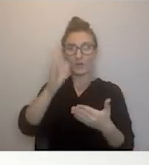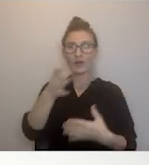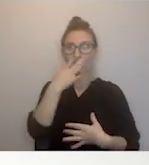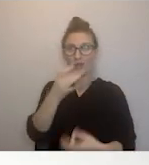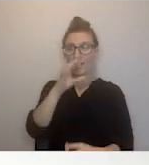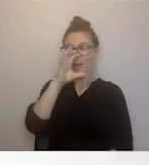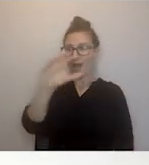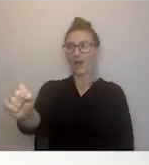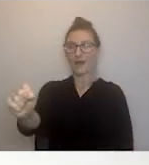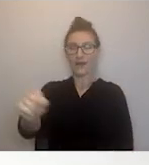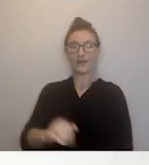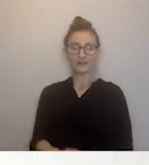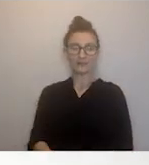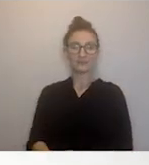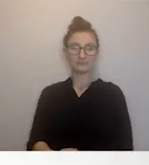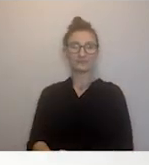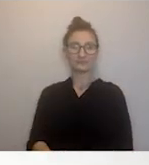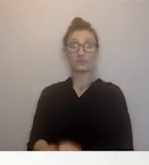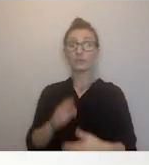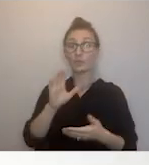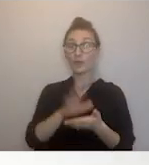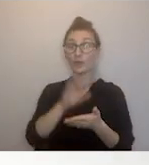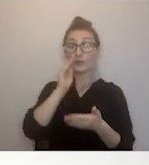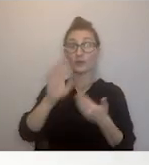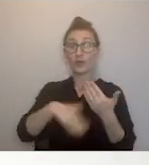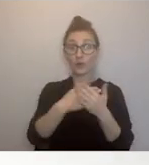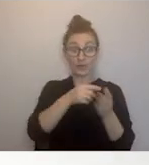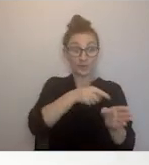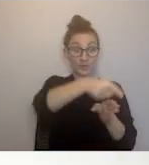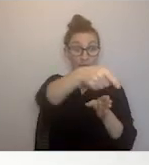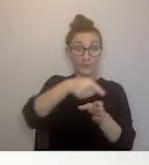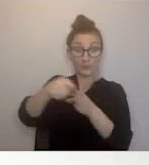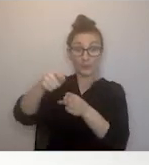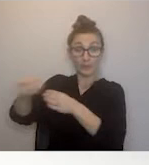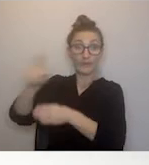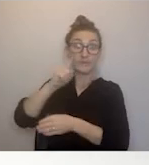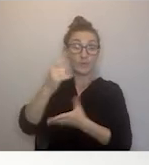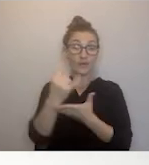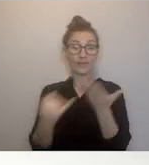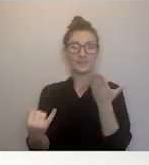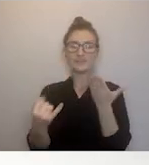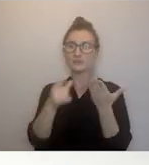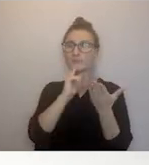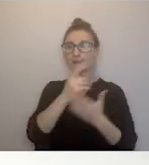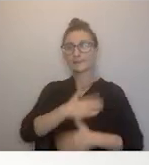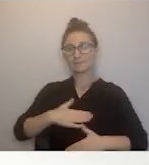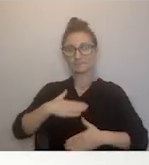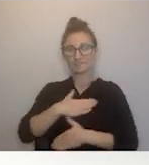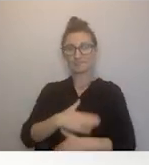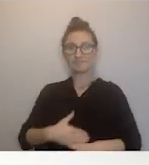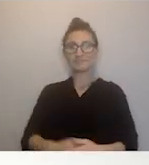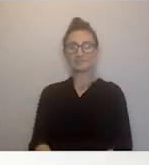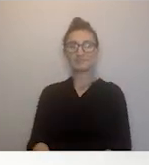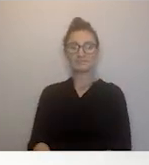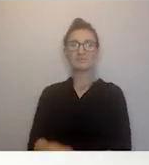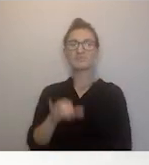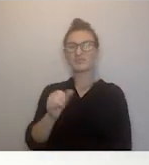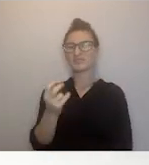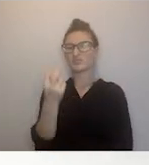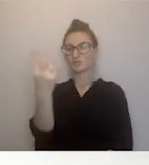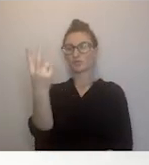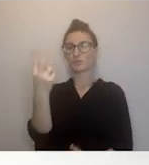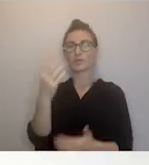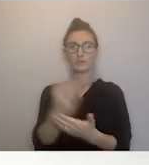you. So learning all the disciplines has been a blast in the latter of my career. So these are 2 lessons that I developed that I've used